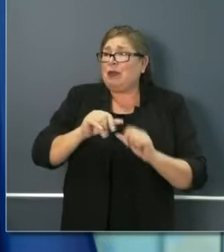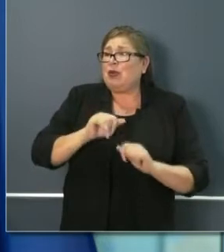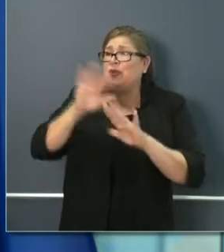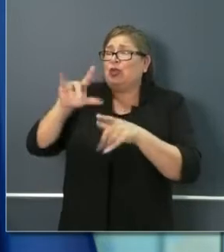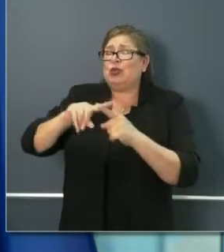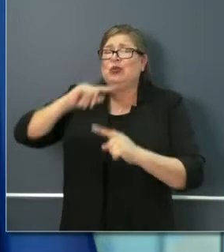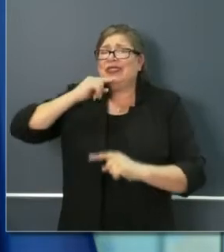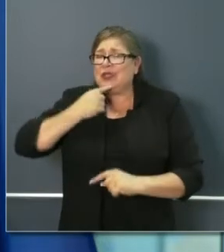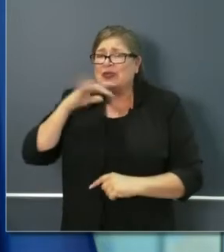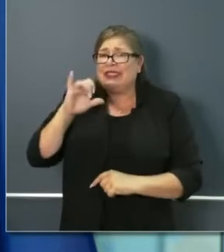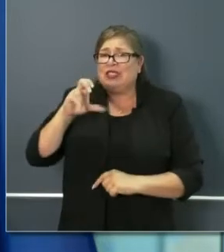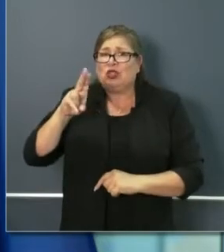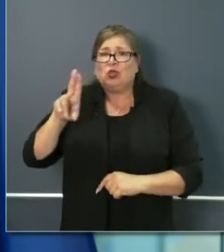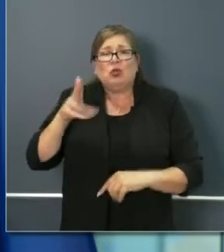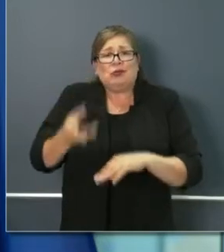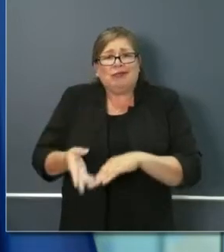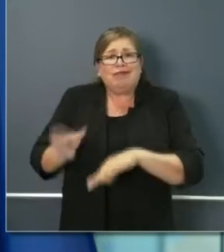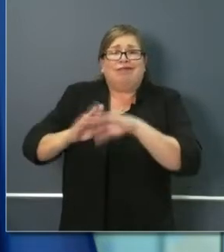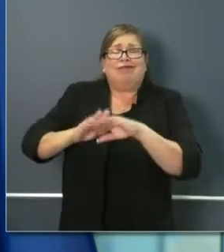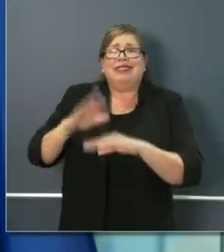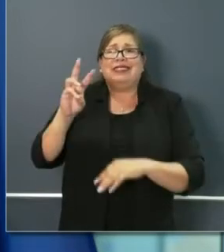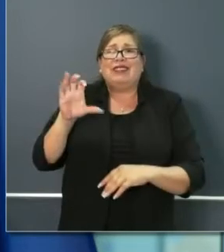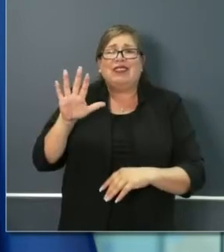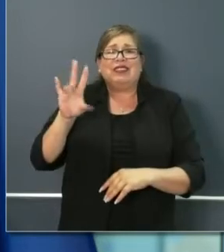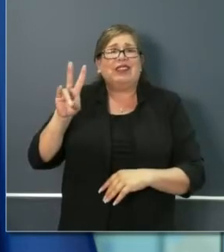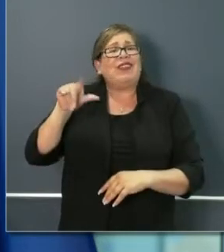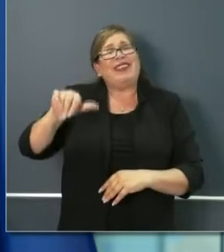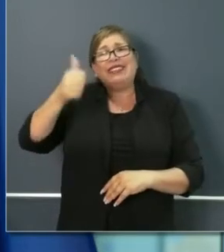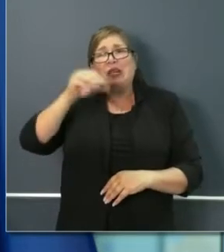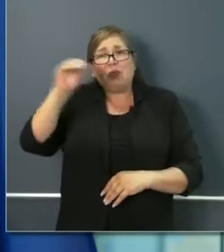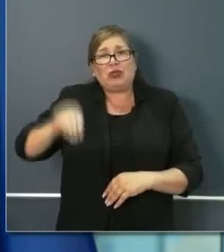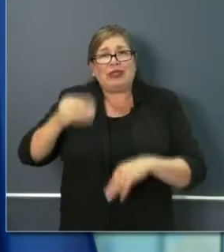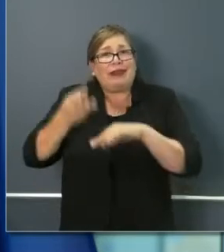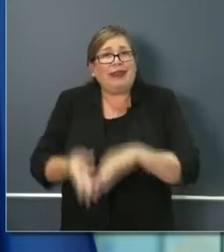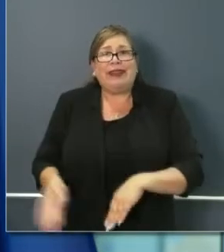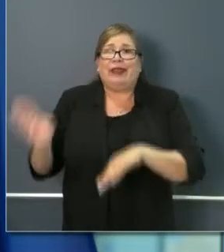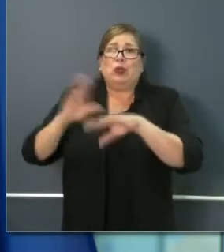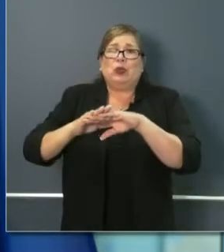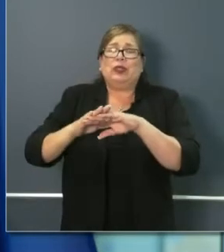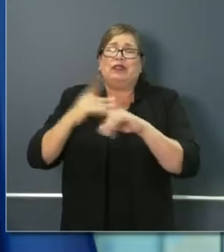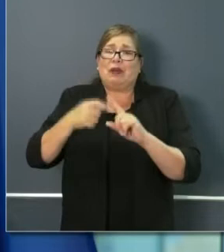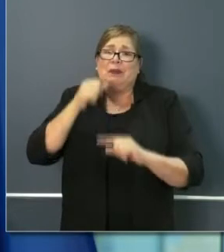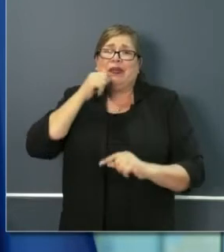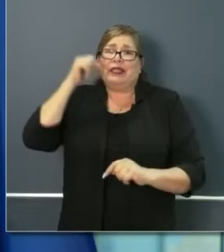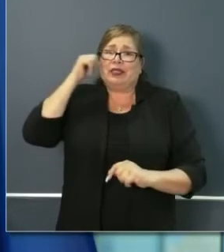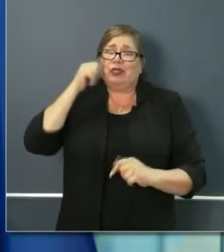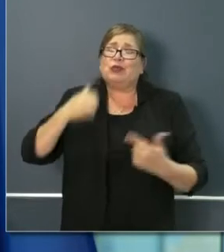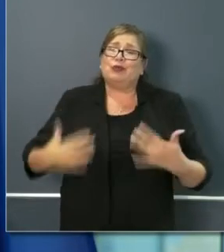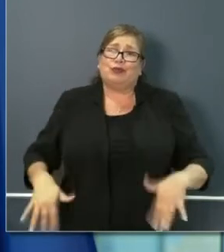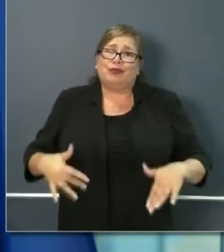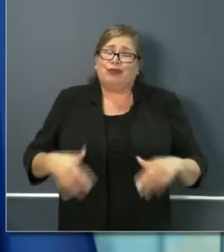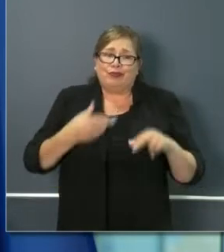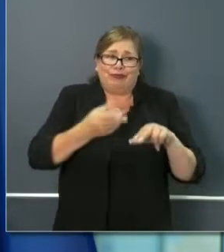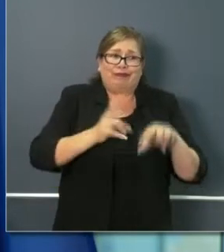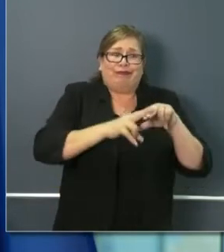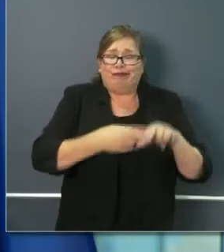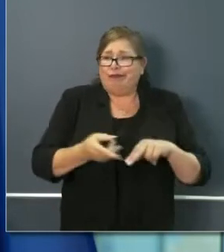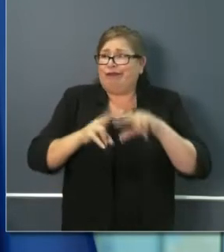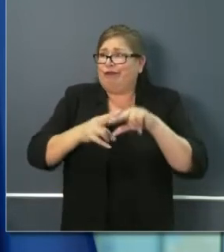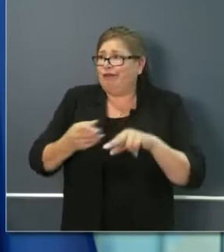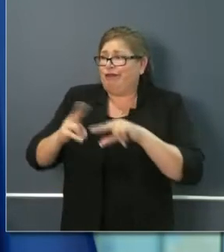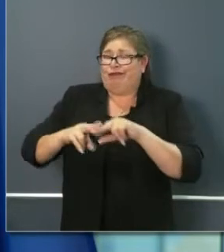over yesterday and a 10% increase in the terms of the number of ICU patients in the